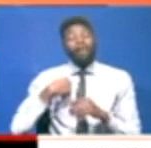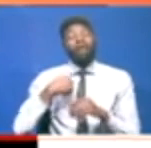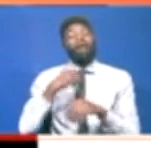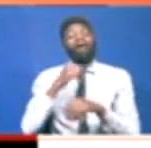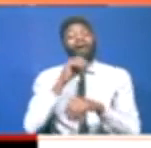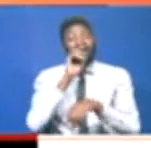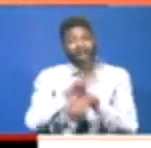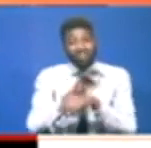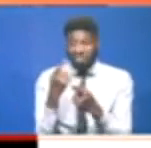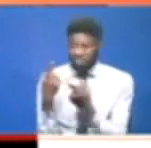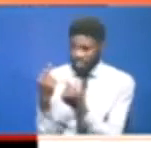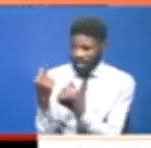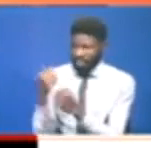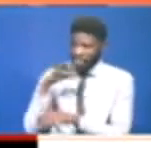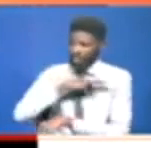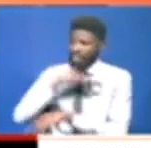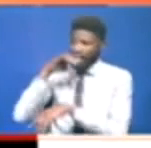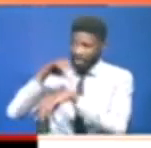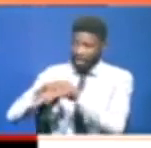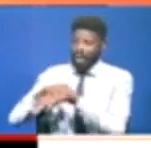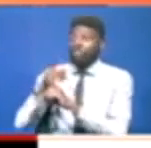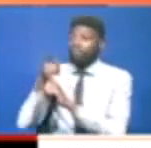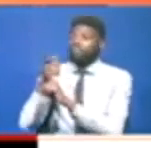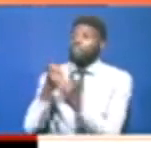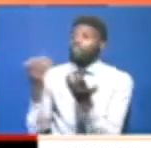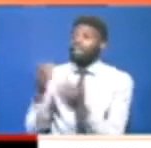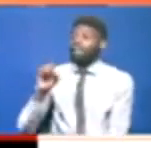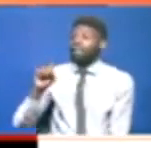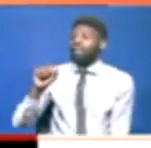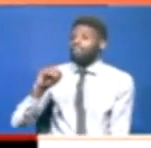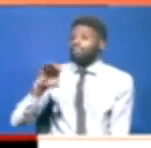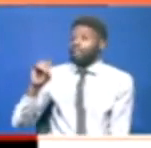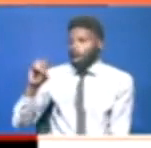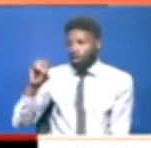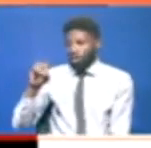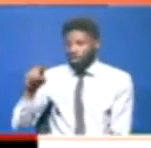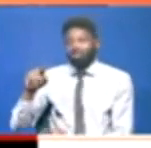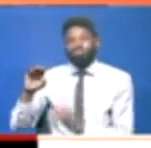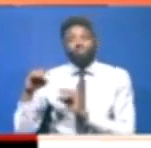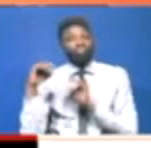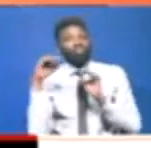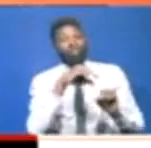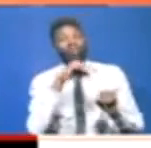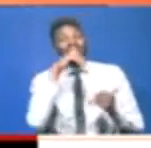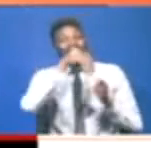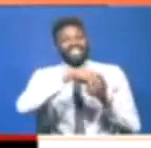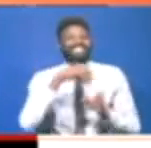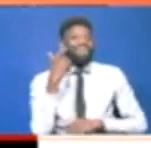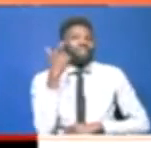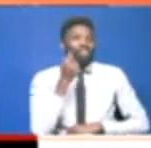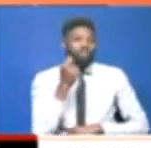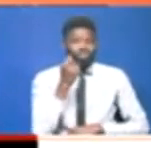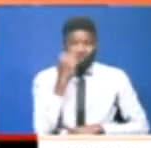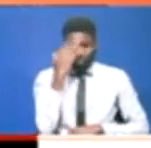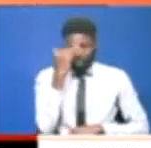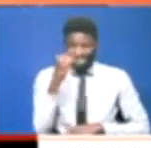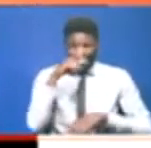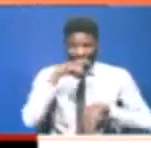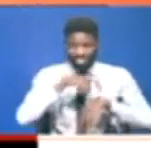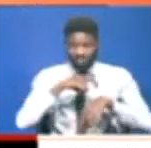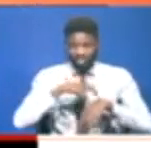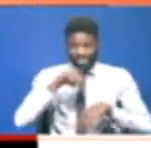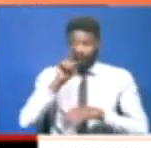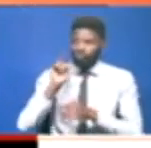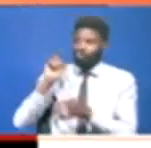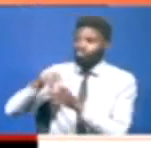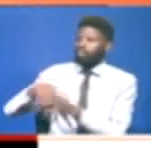SACCO to now invest in the pension. Mm-hmm. Reason being, during the period within which now you are in the SACCO, you're